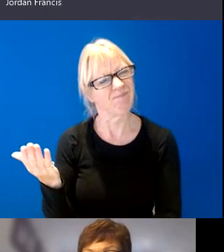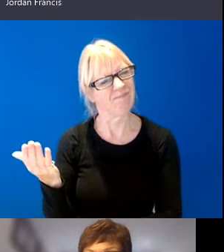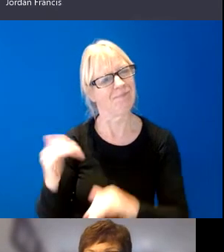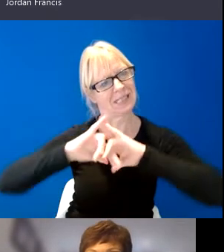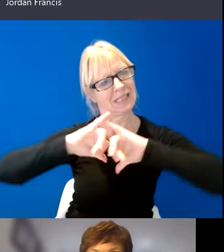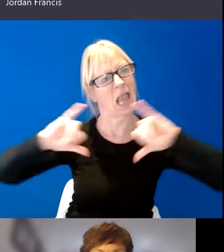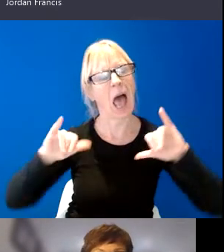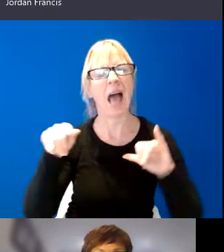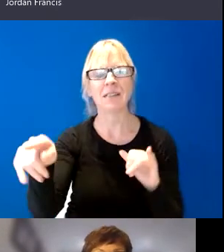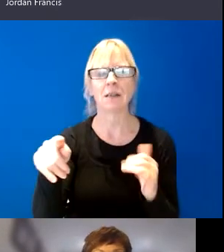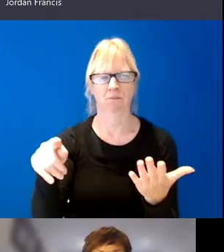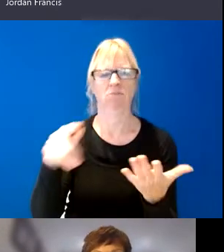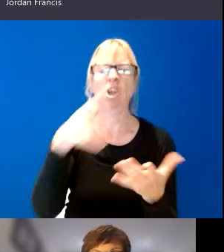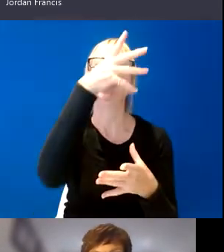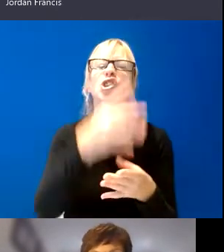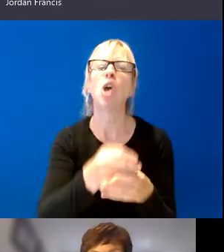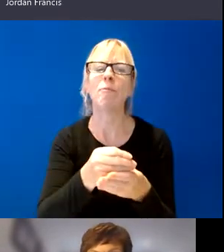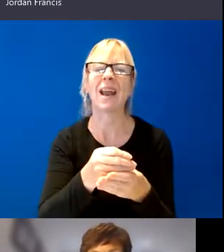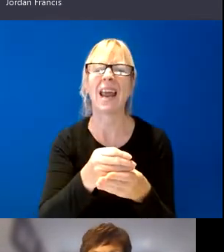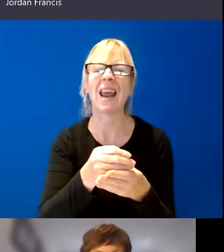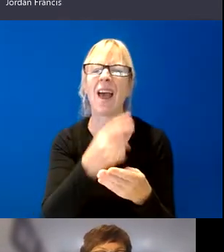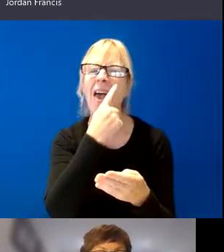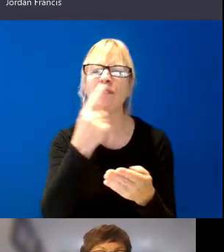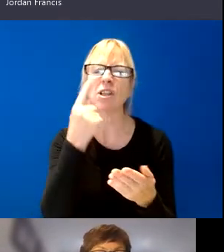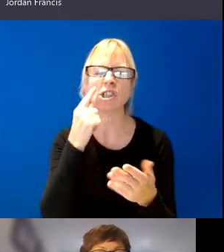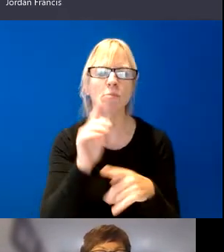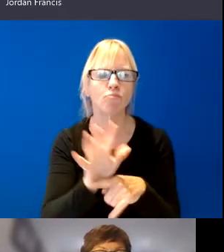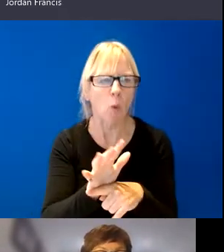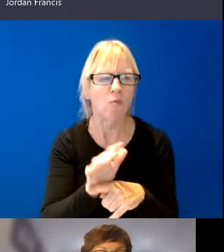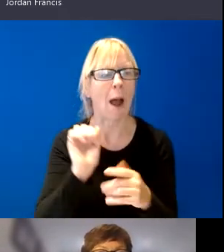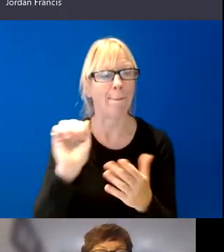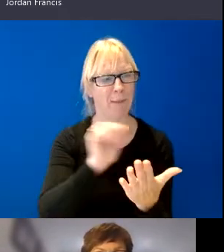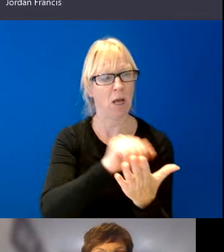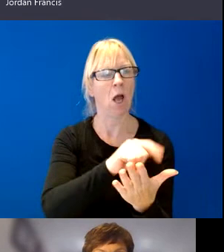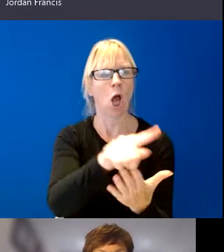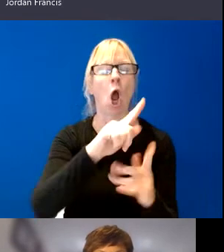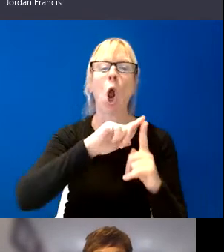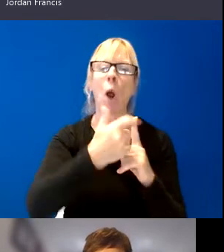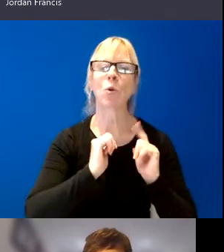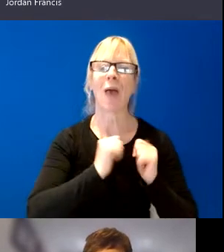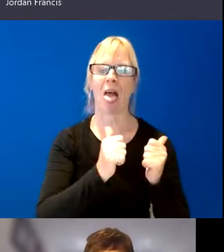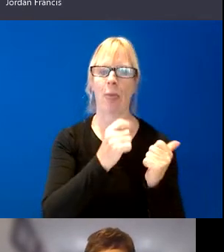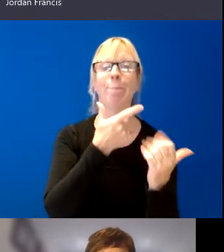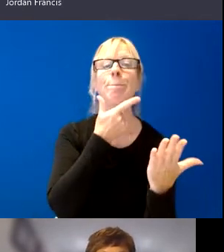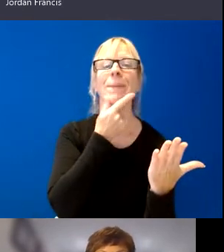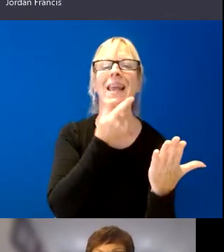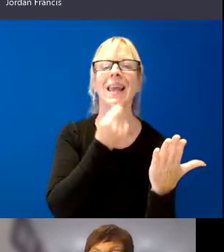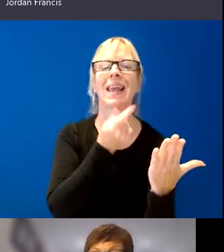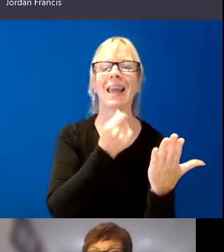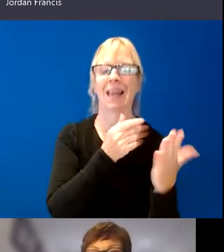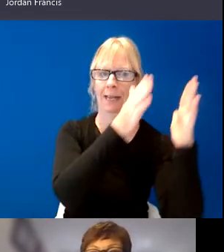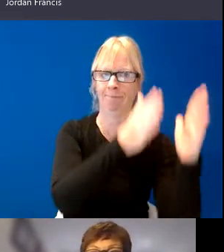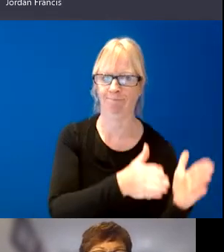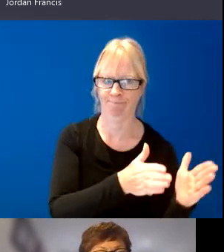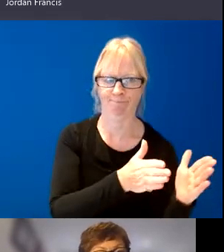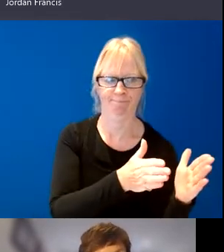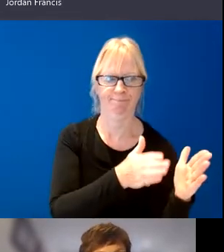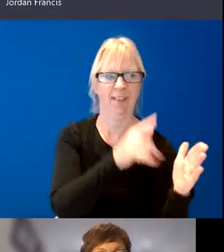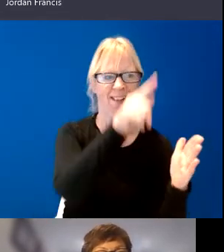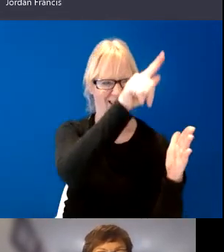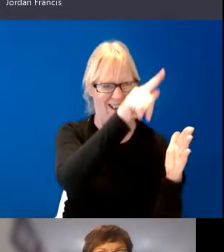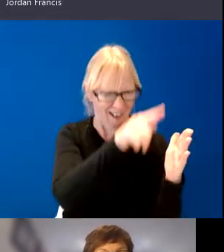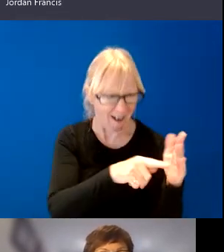complete evidence programme. So the community health profiles are in the pink box there, and you'll see the deaf and hearing loss profile